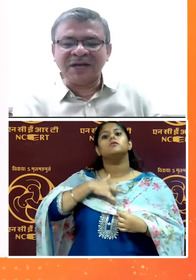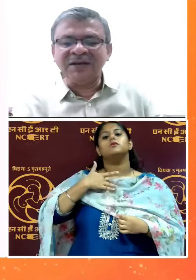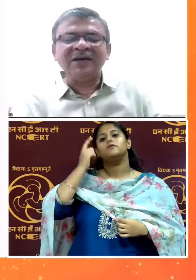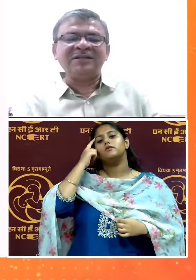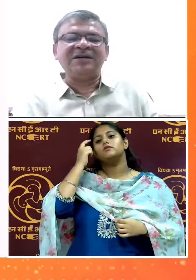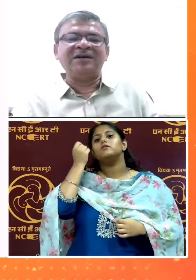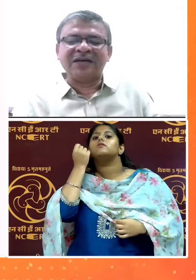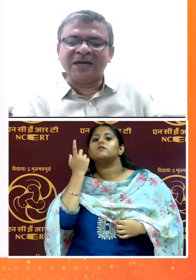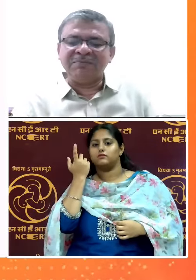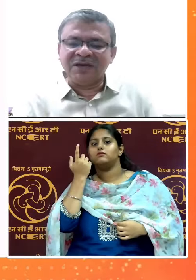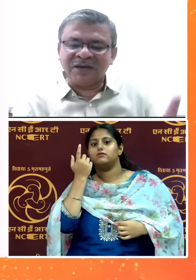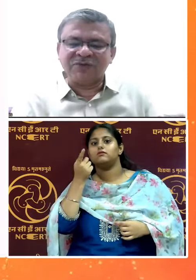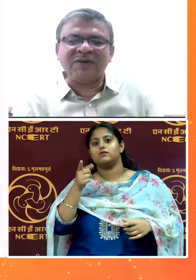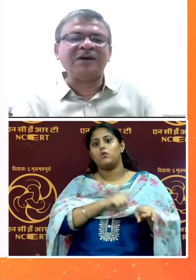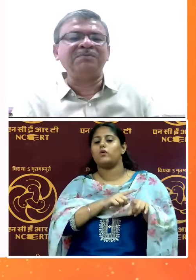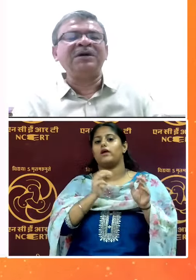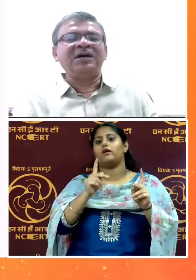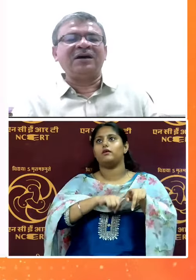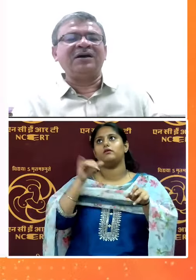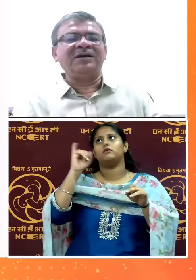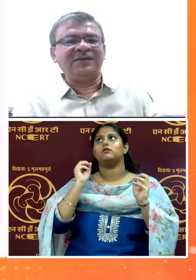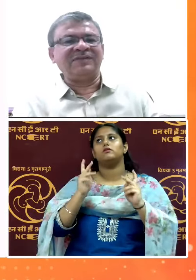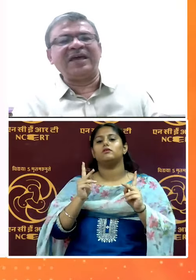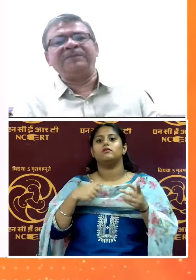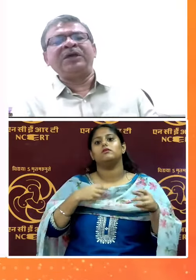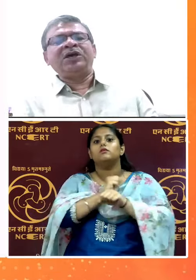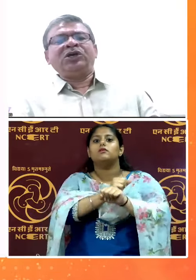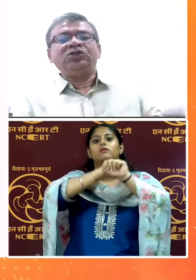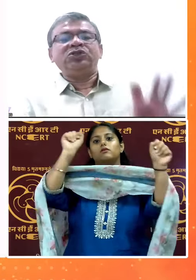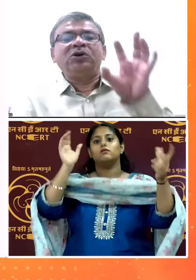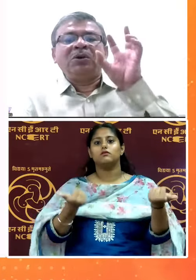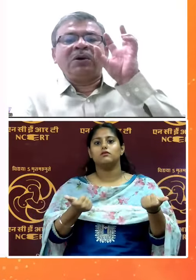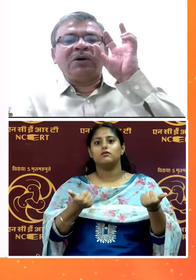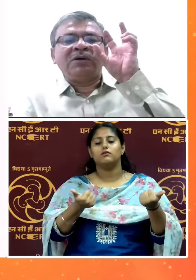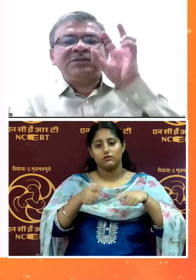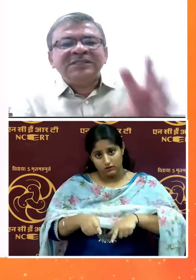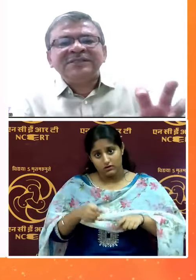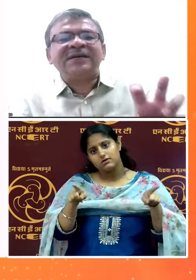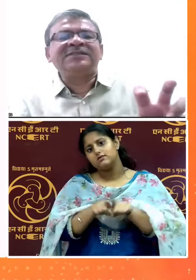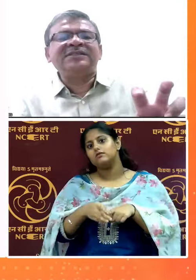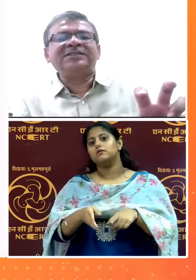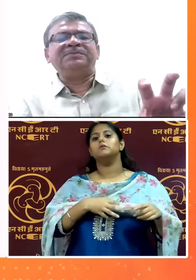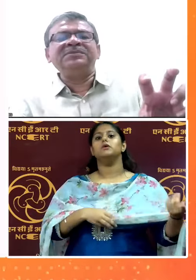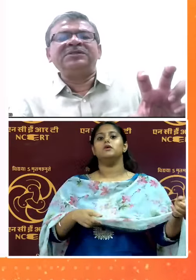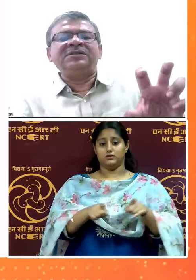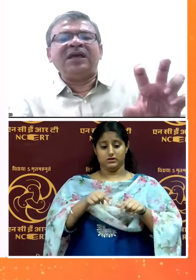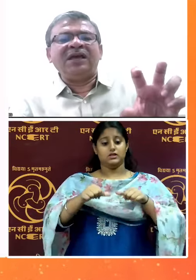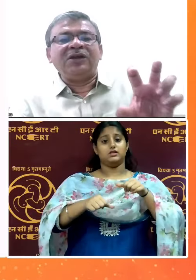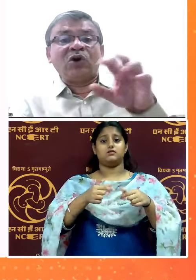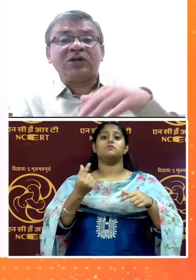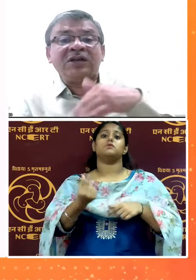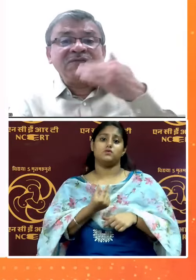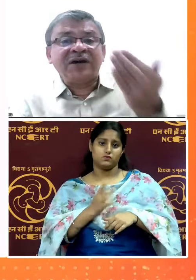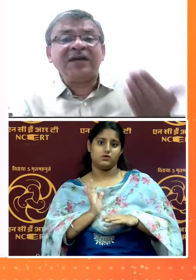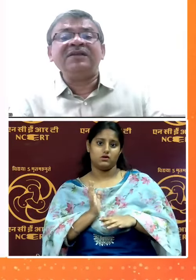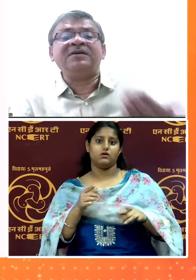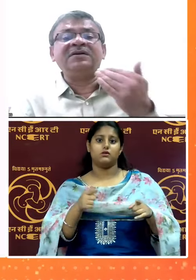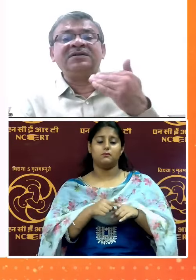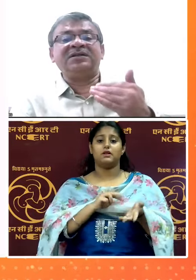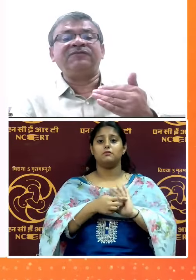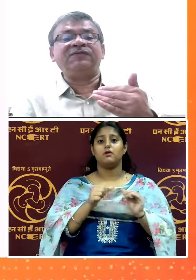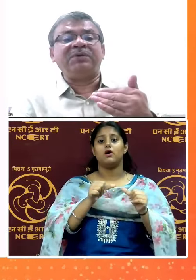him that the time he has to wake up is there. So these systems, they